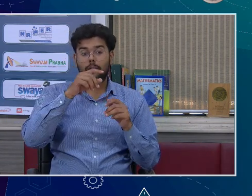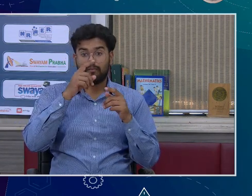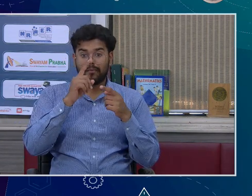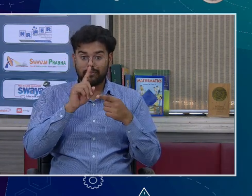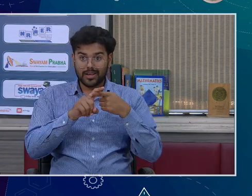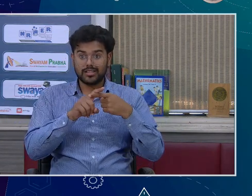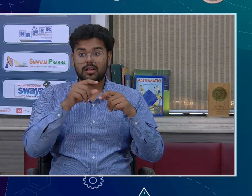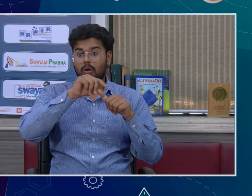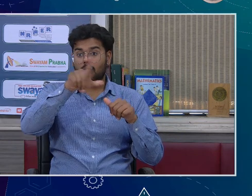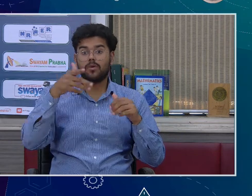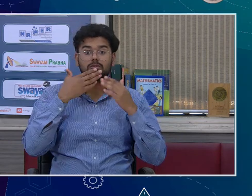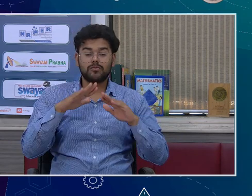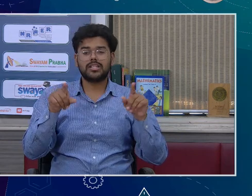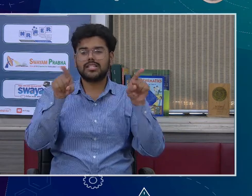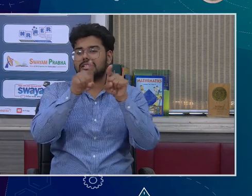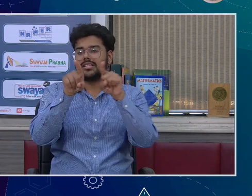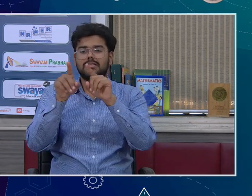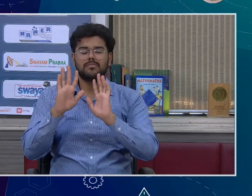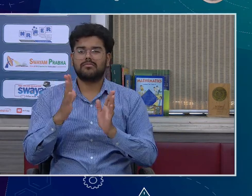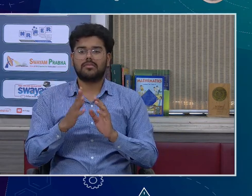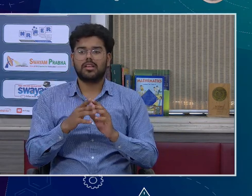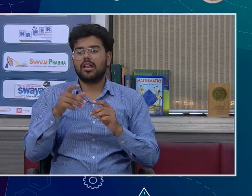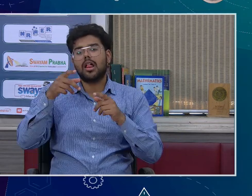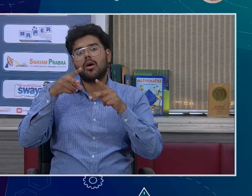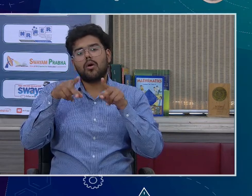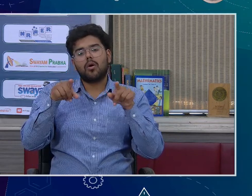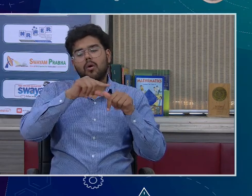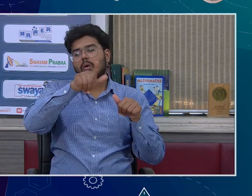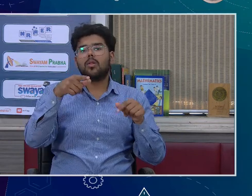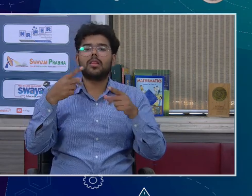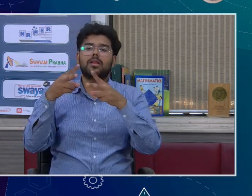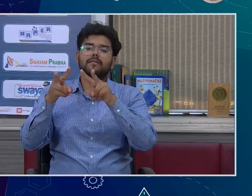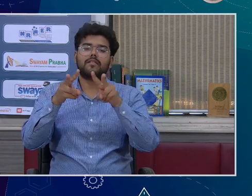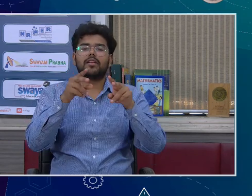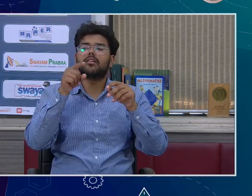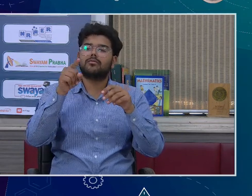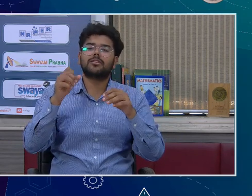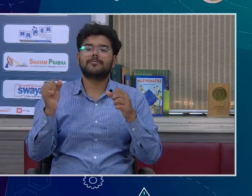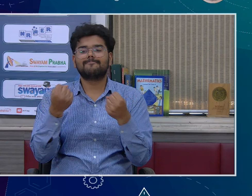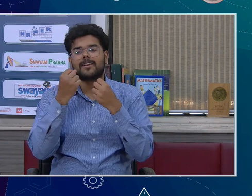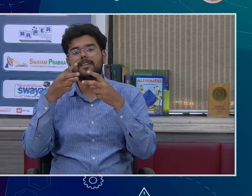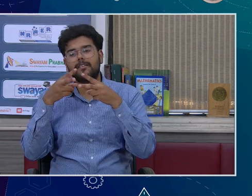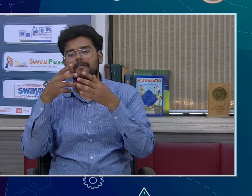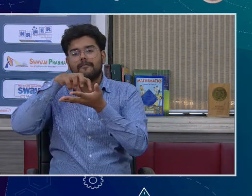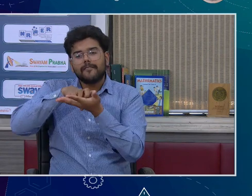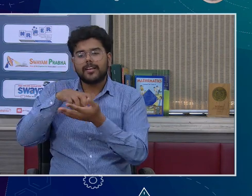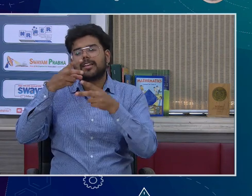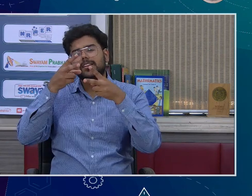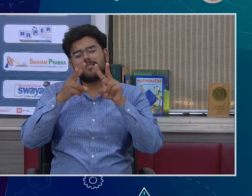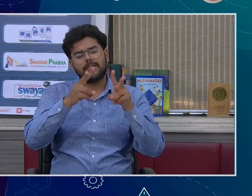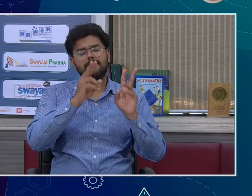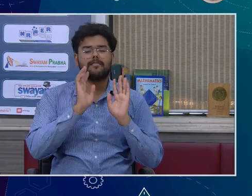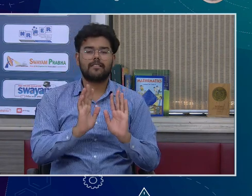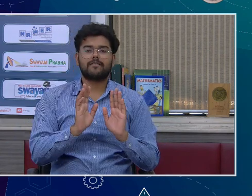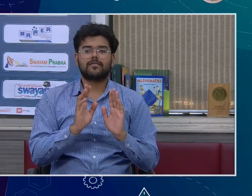are all with their unique characters. They have their different weaknesses and strengths. So as an educator,